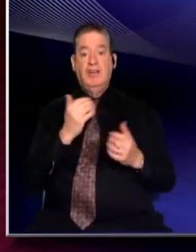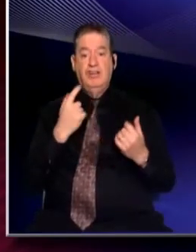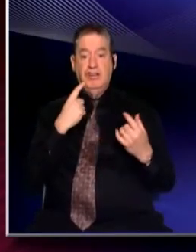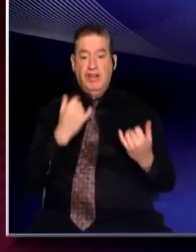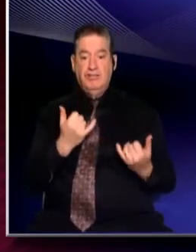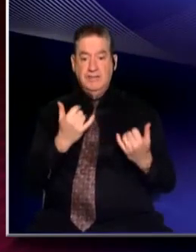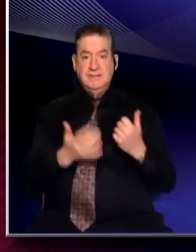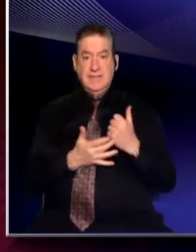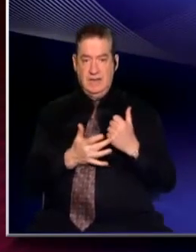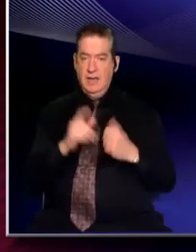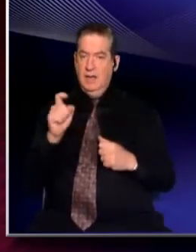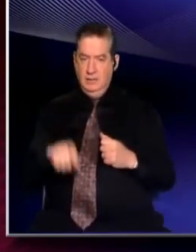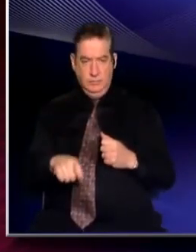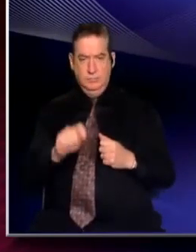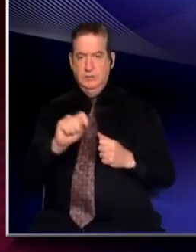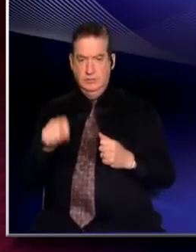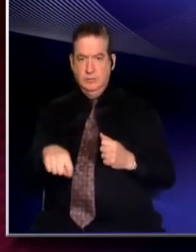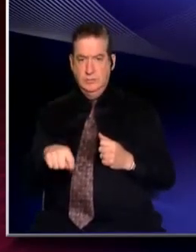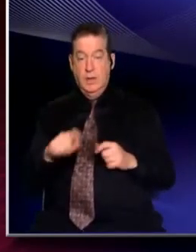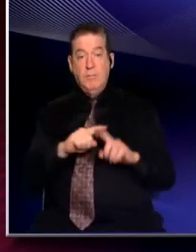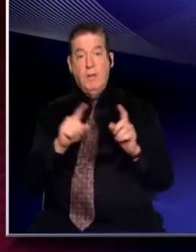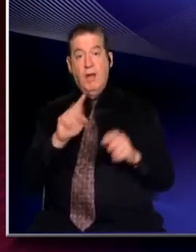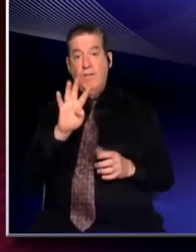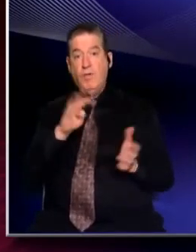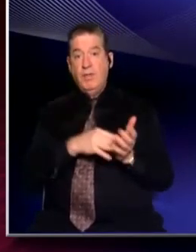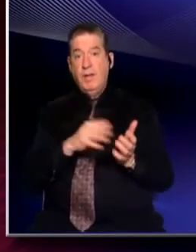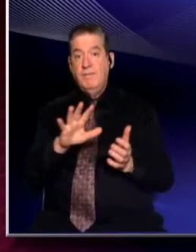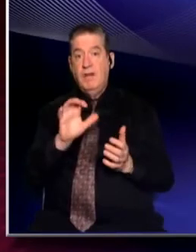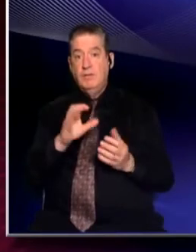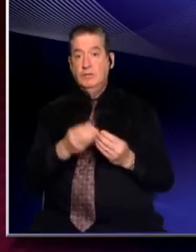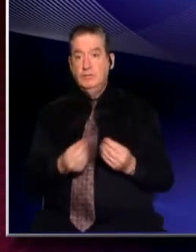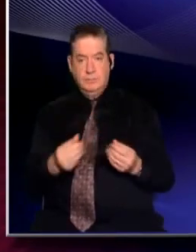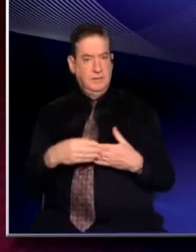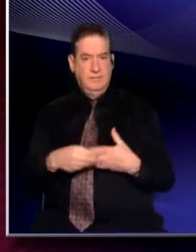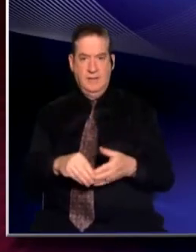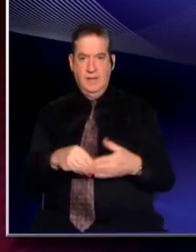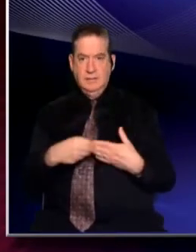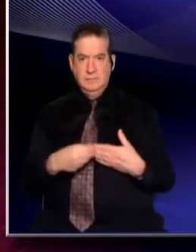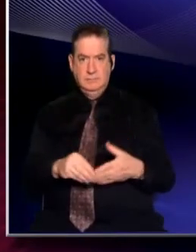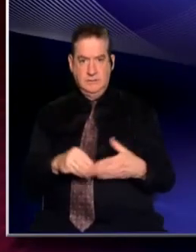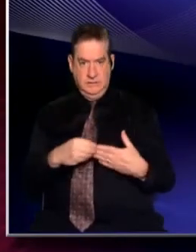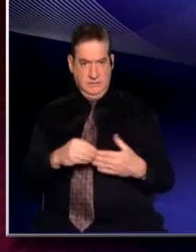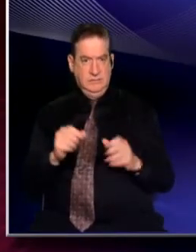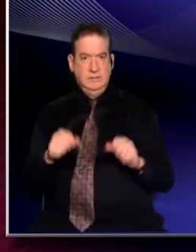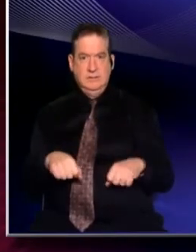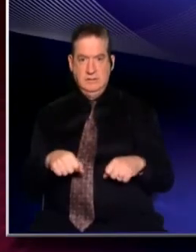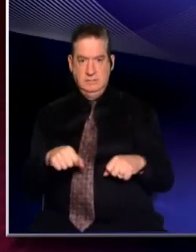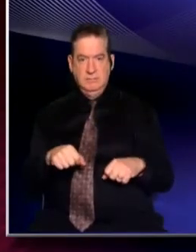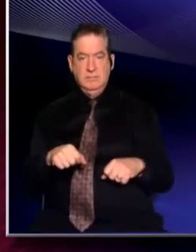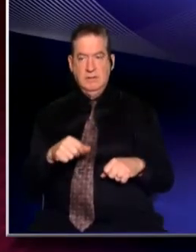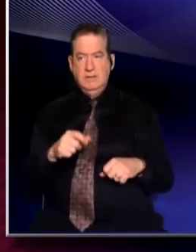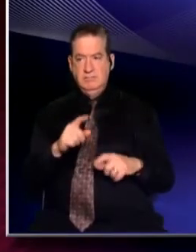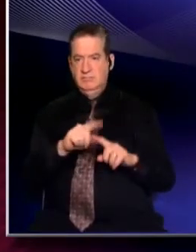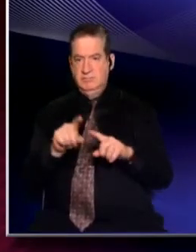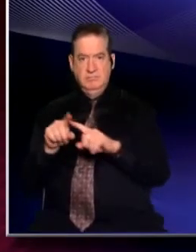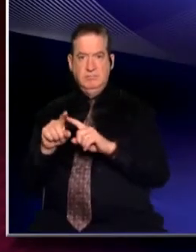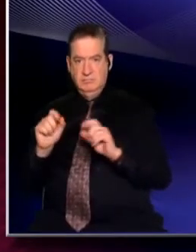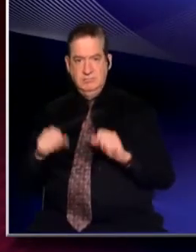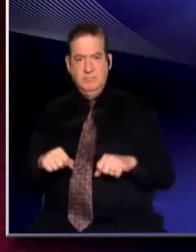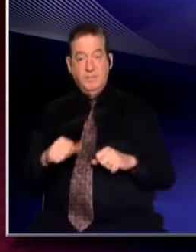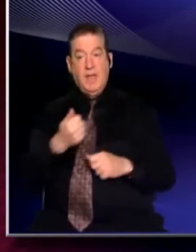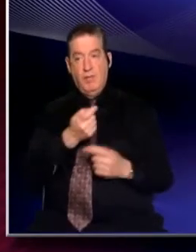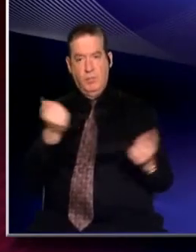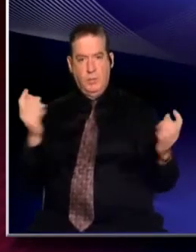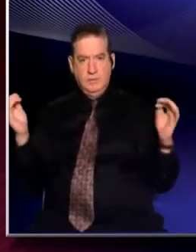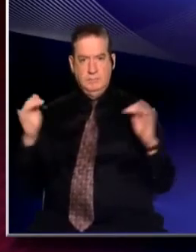Tucson. However, with this $4,500 solution, that would be flexible. It just has to be it has to be everyone